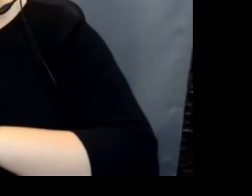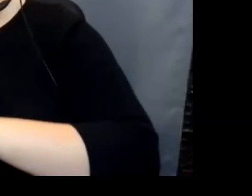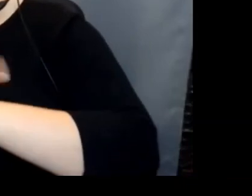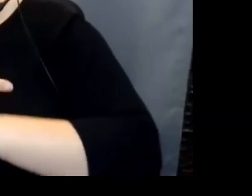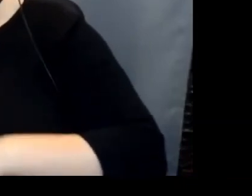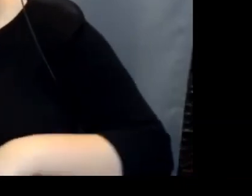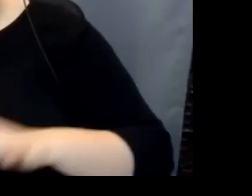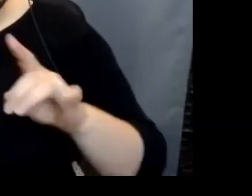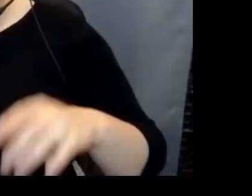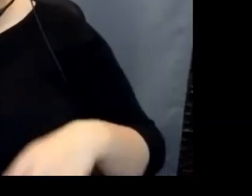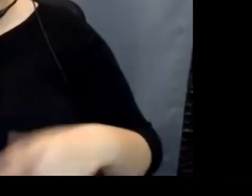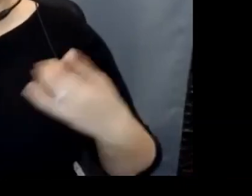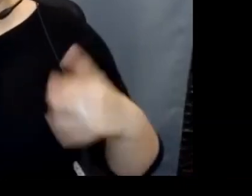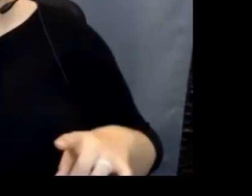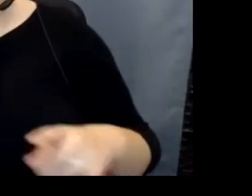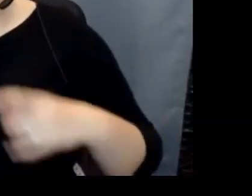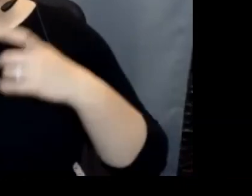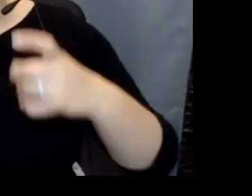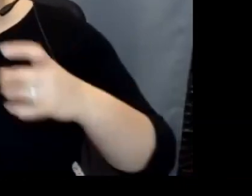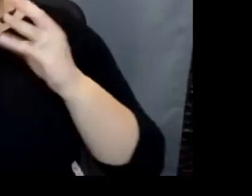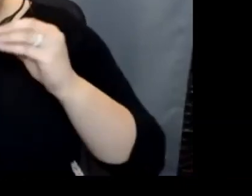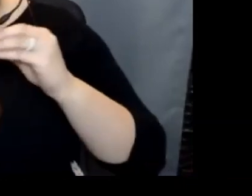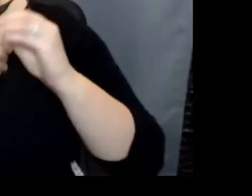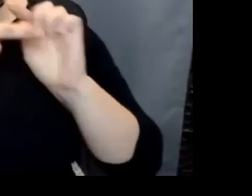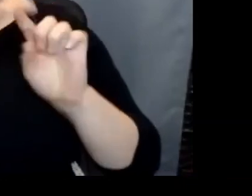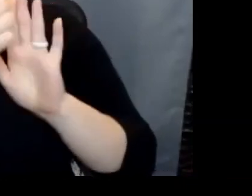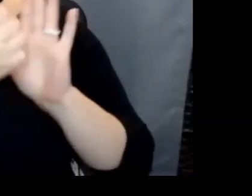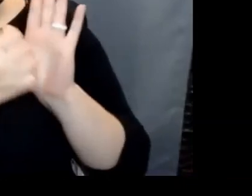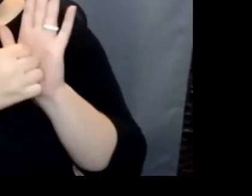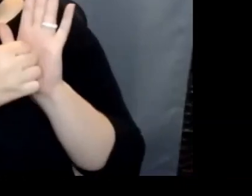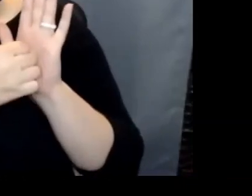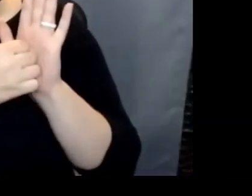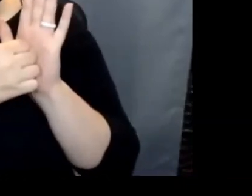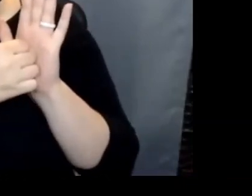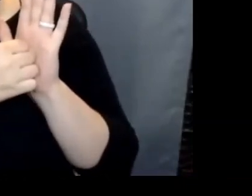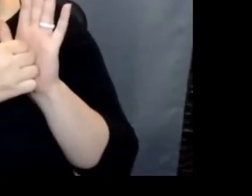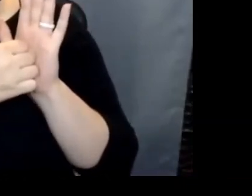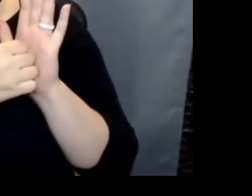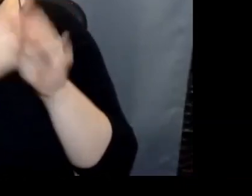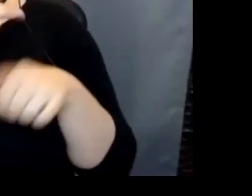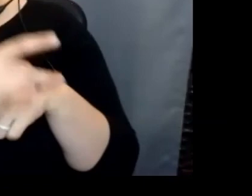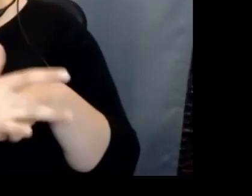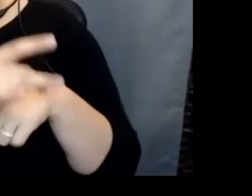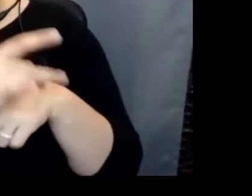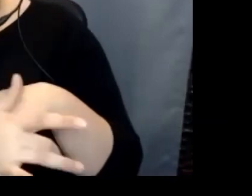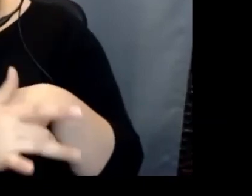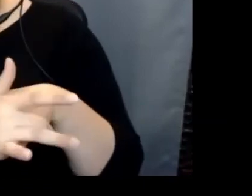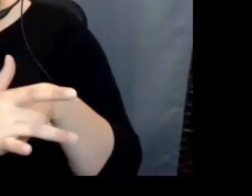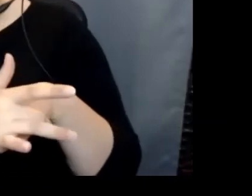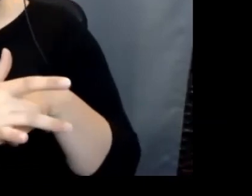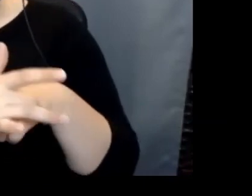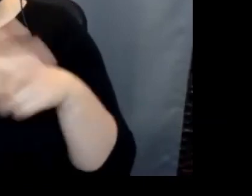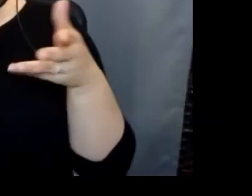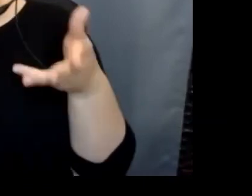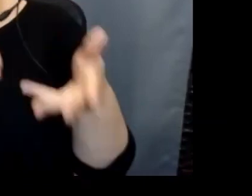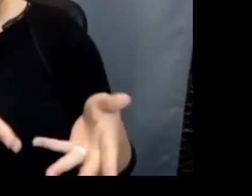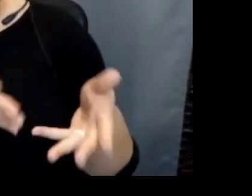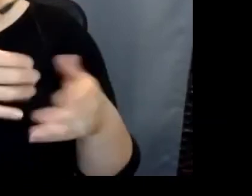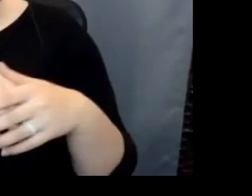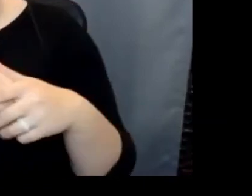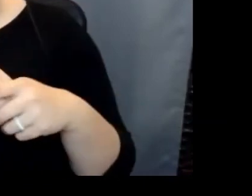when contributions come into the account, not only once they're available or present, there